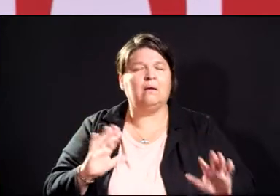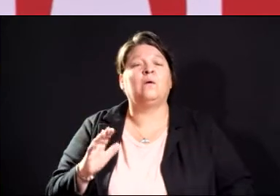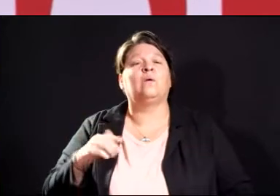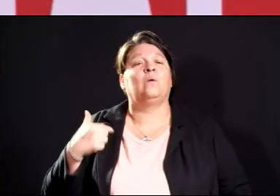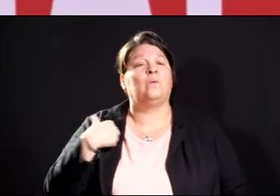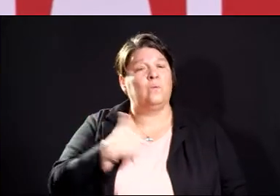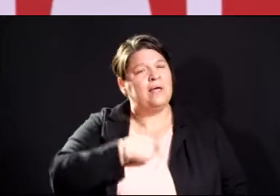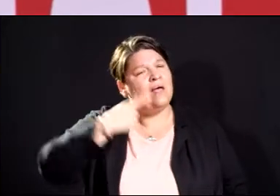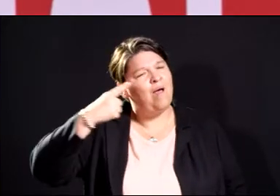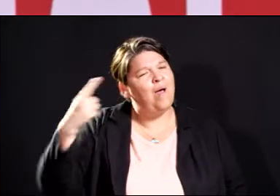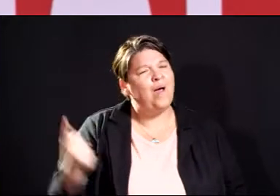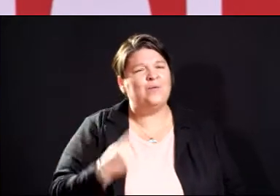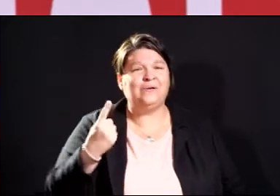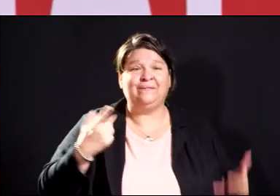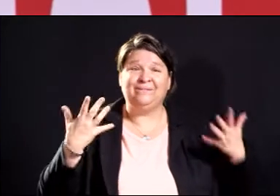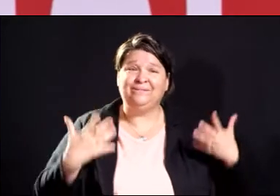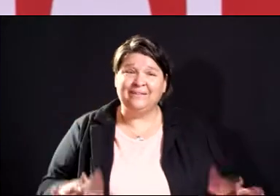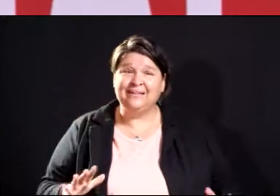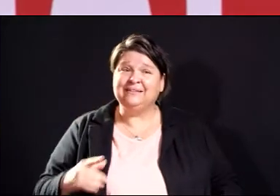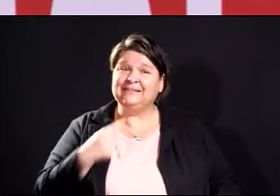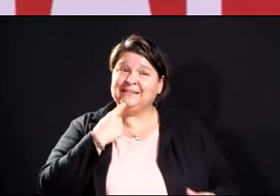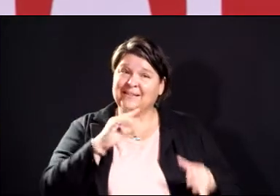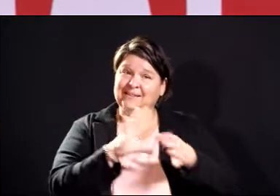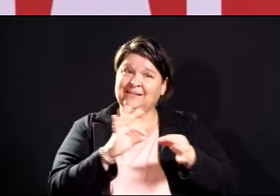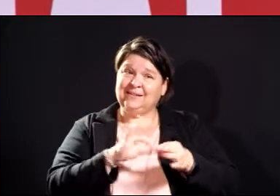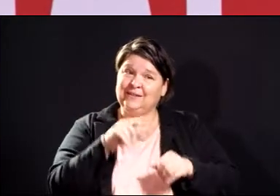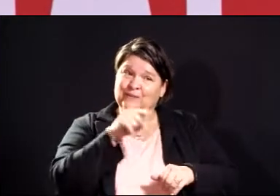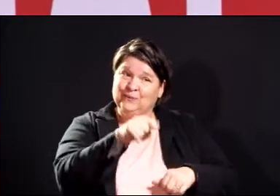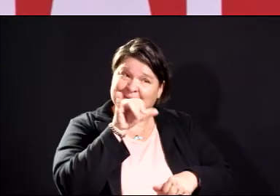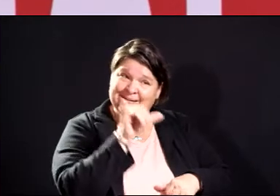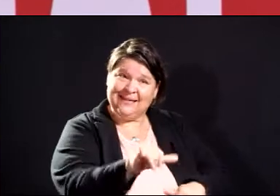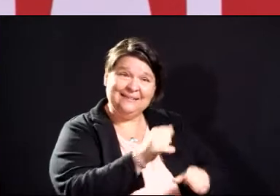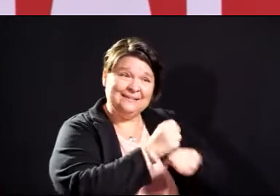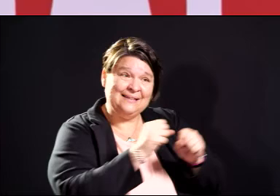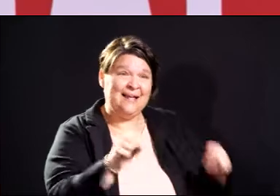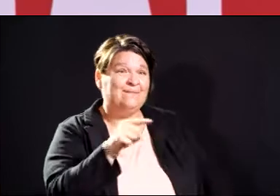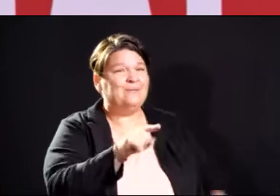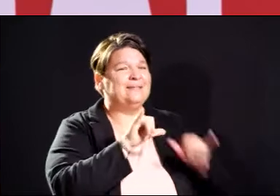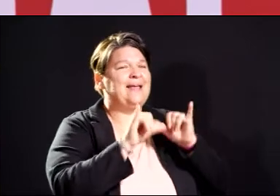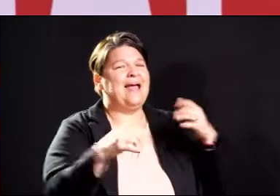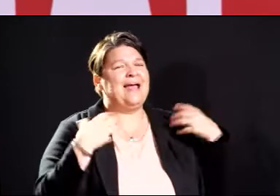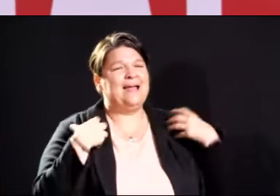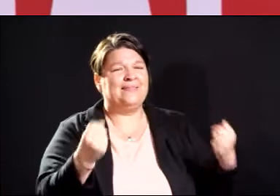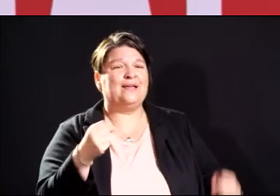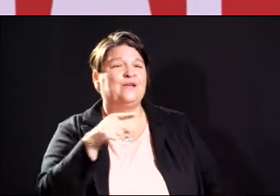by saying, y'all stay safe. Y'all stay healthy, and y'all stay home.